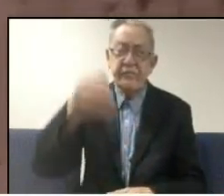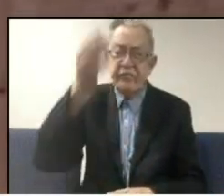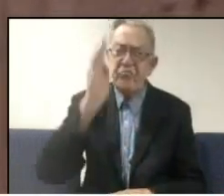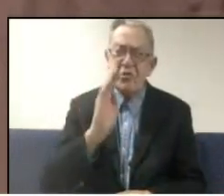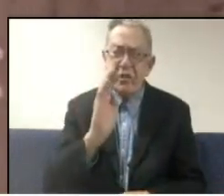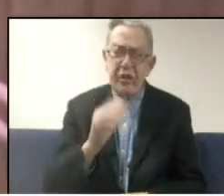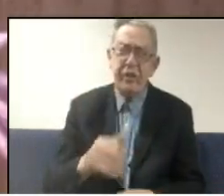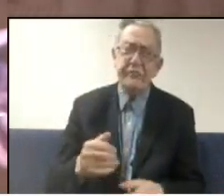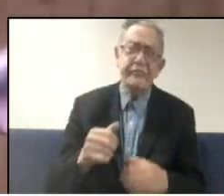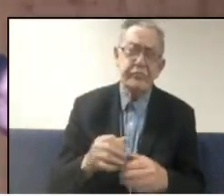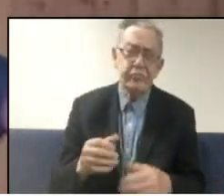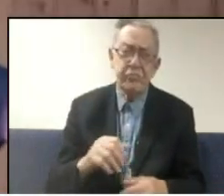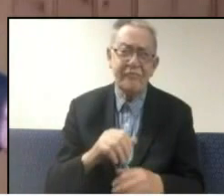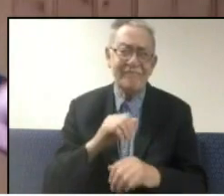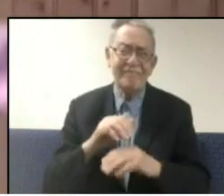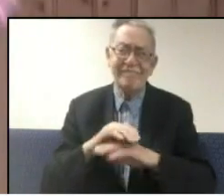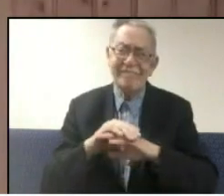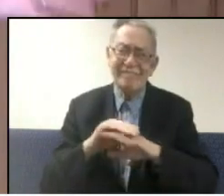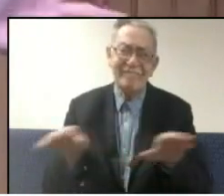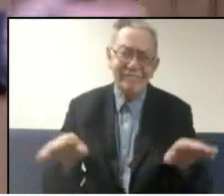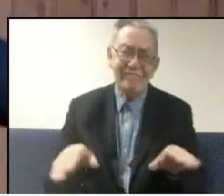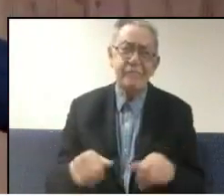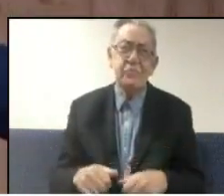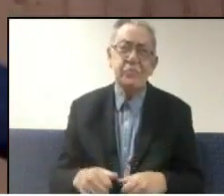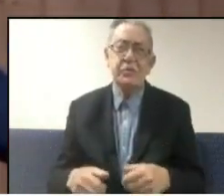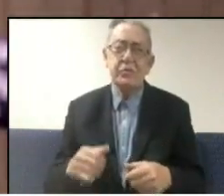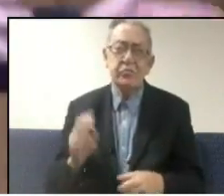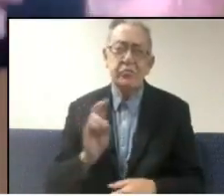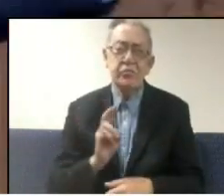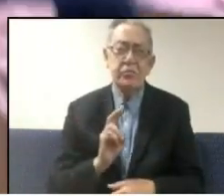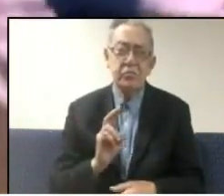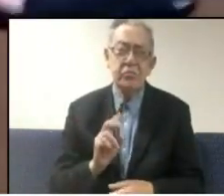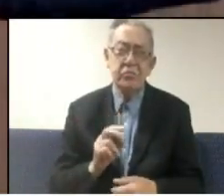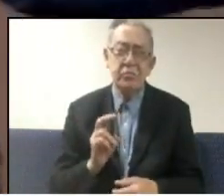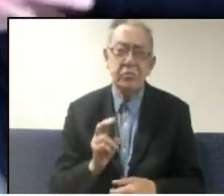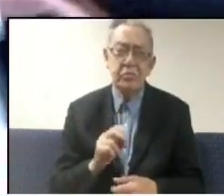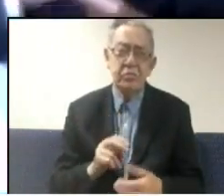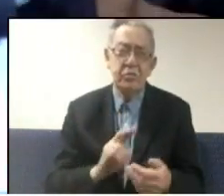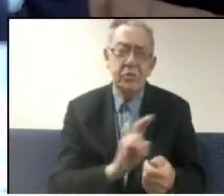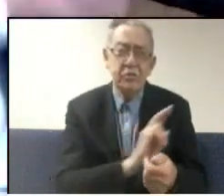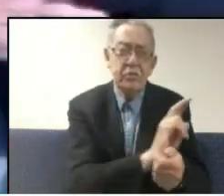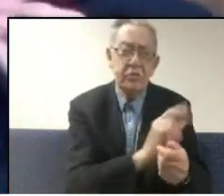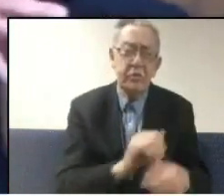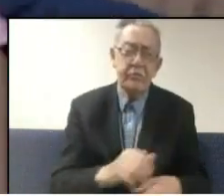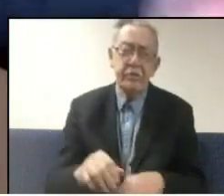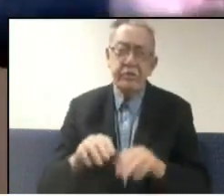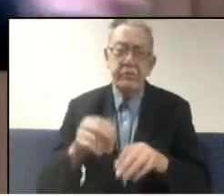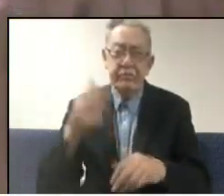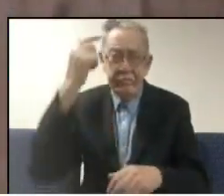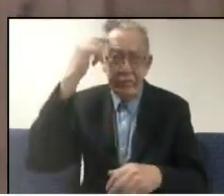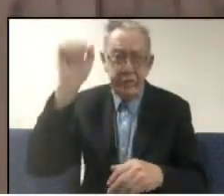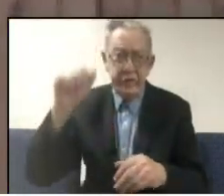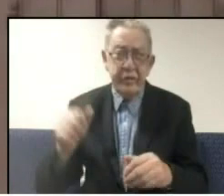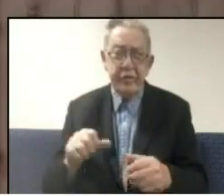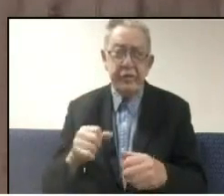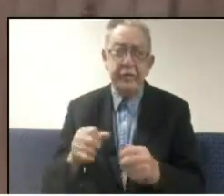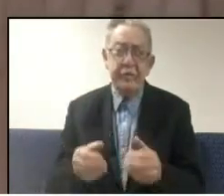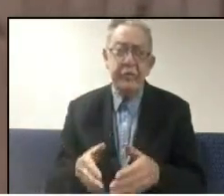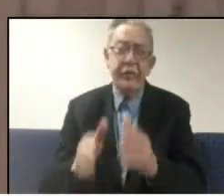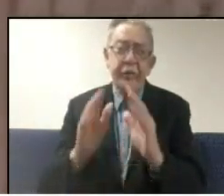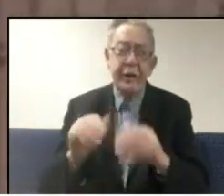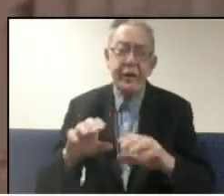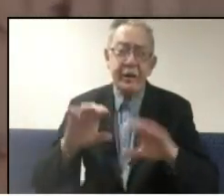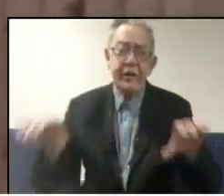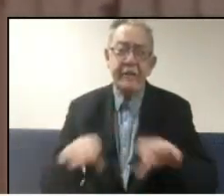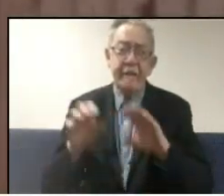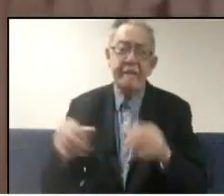of what I did yesterday. God won't use me because of the way I acted years ago. God won't use me